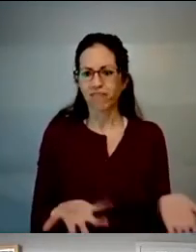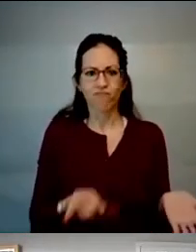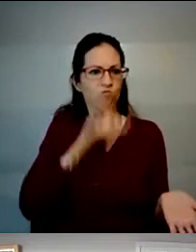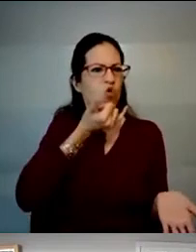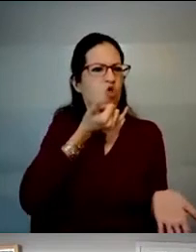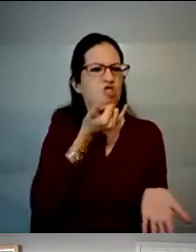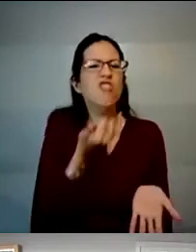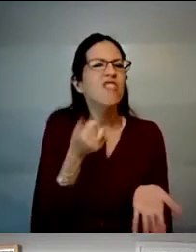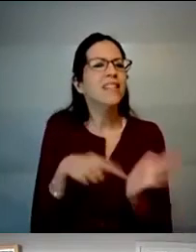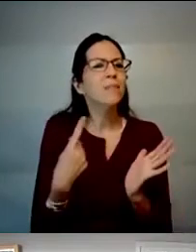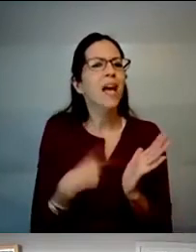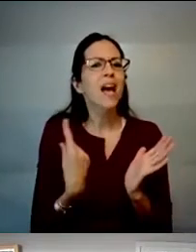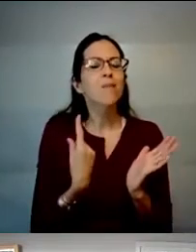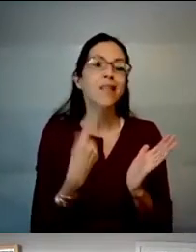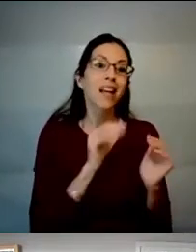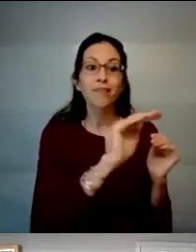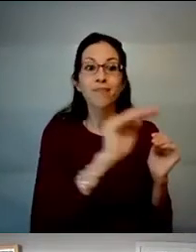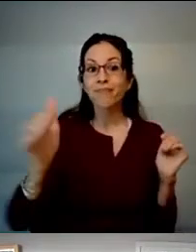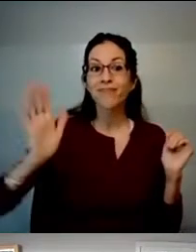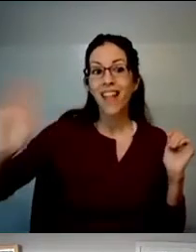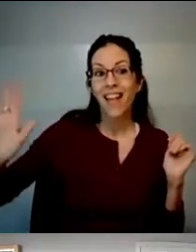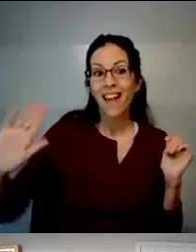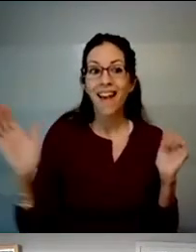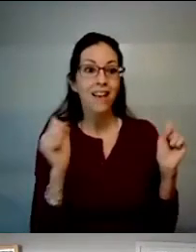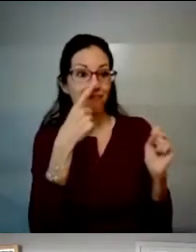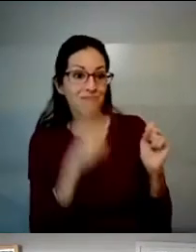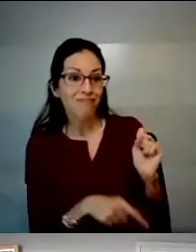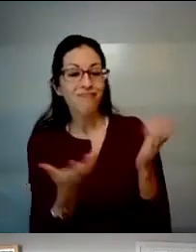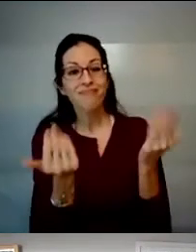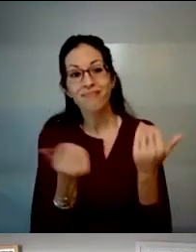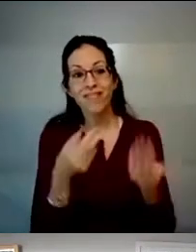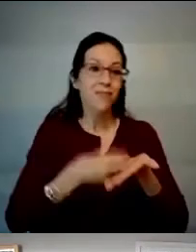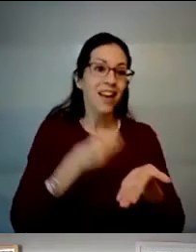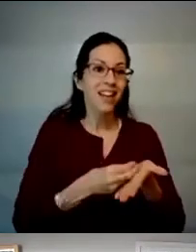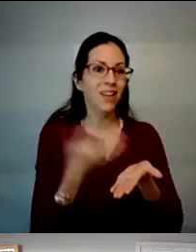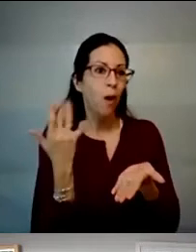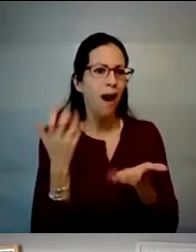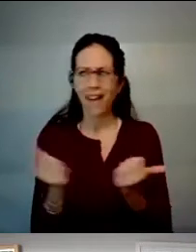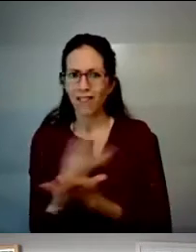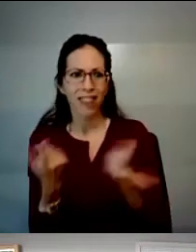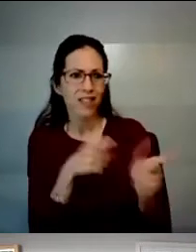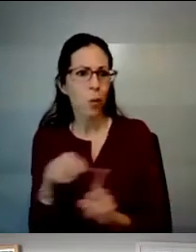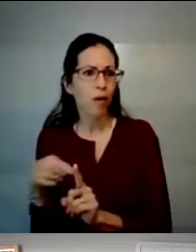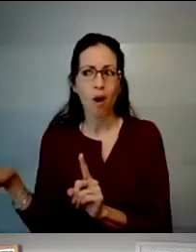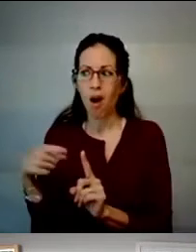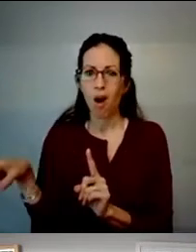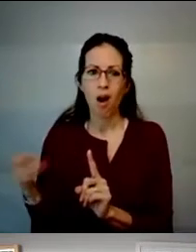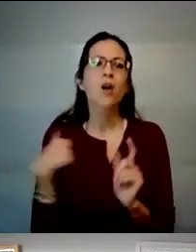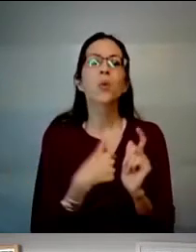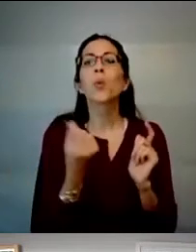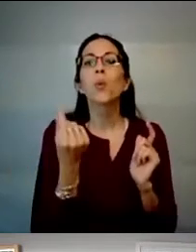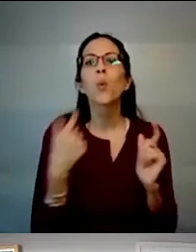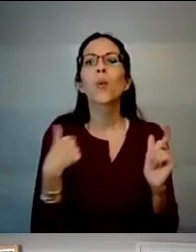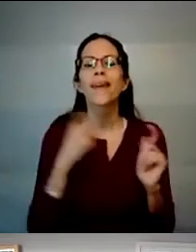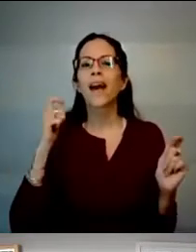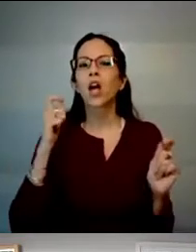at certain times to go ahead and make those asks when we normally would, just given everything that was going on. So we spent a lot of time adjusting the timing of